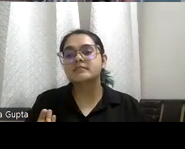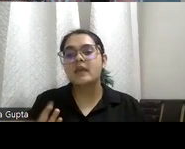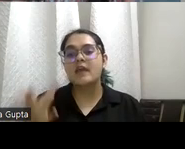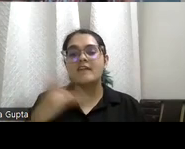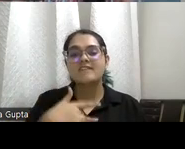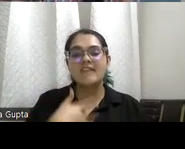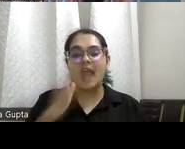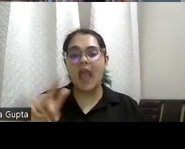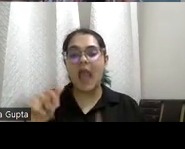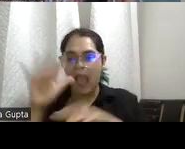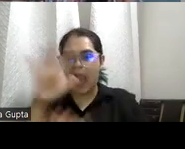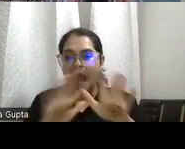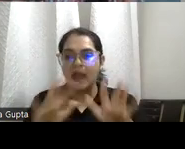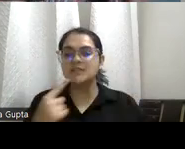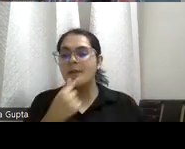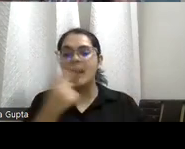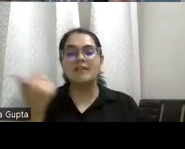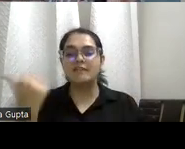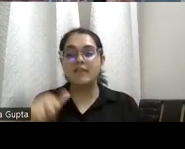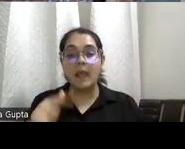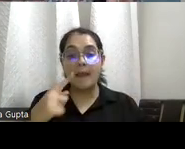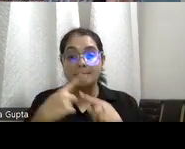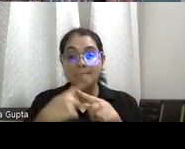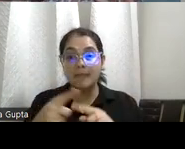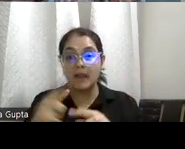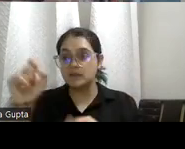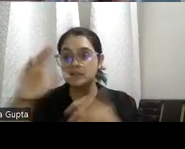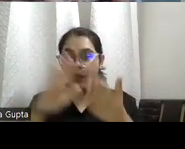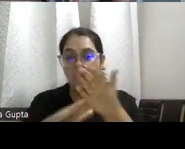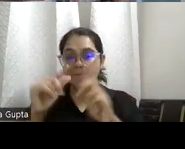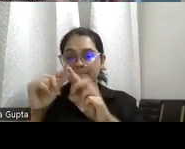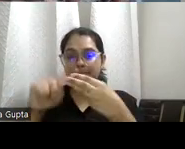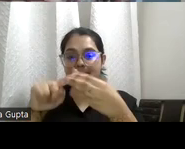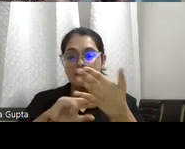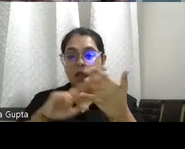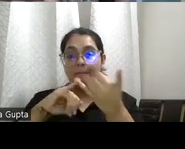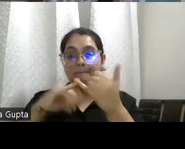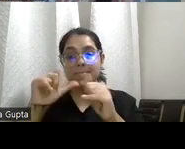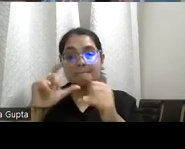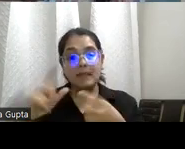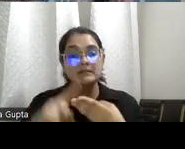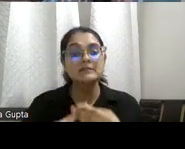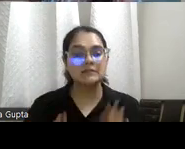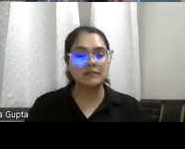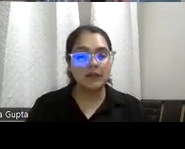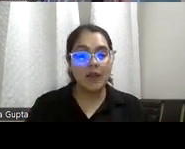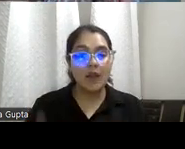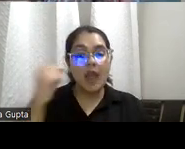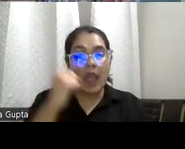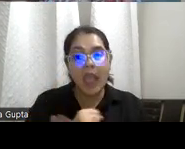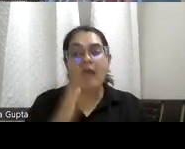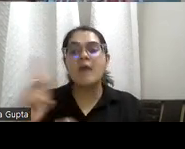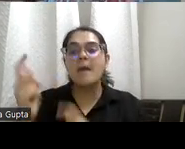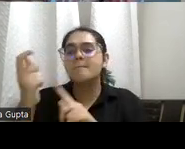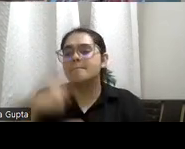affirmative action makes no sense. But when I said compensatory measures, I'm saying what you have to do. You have to